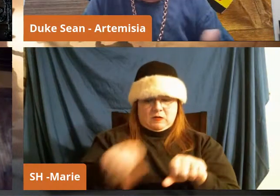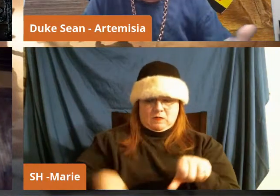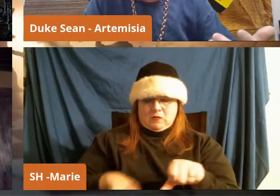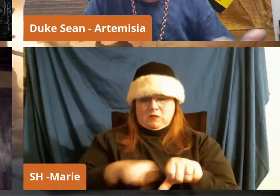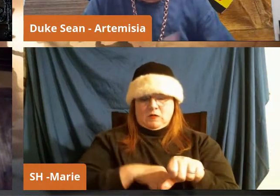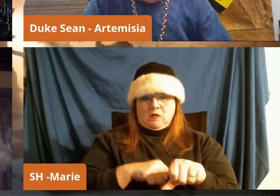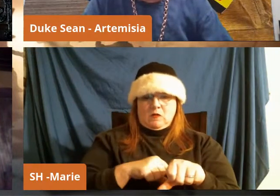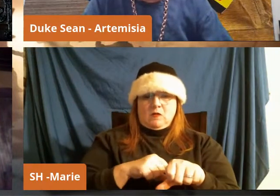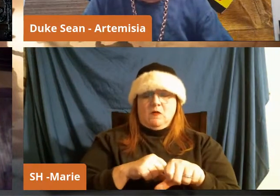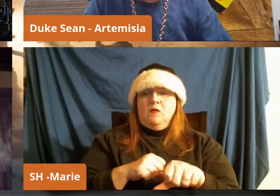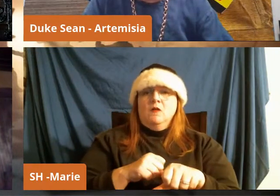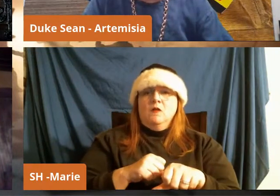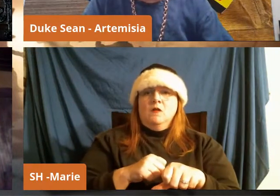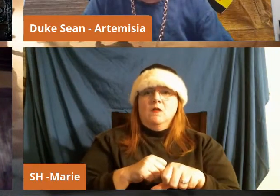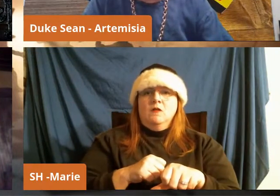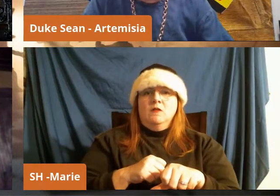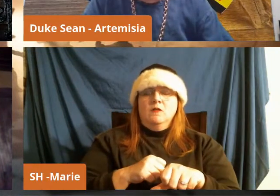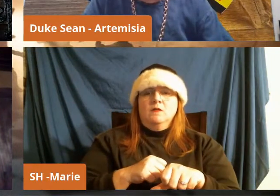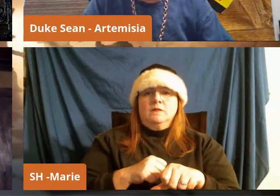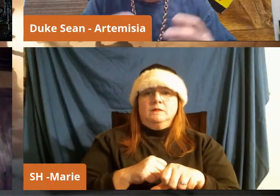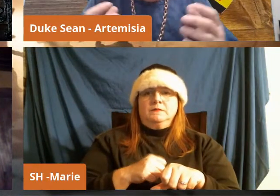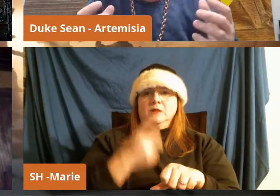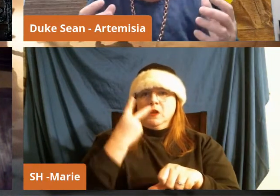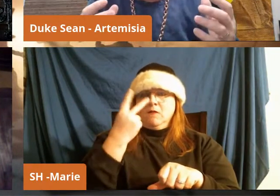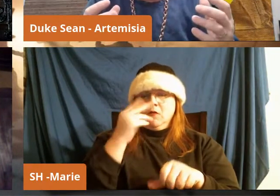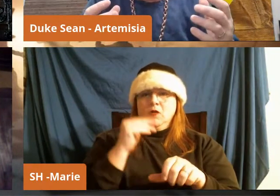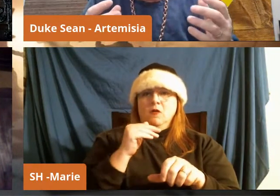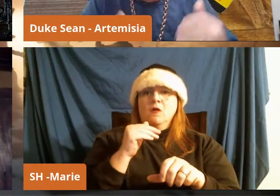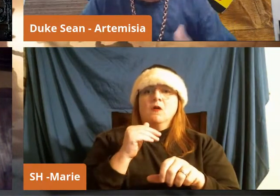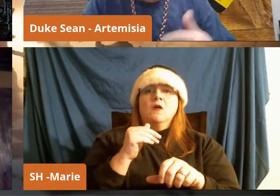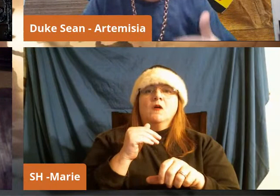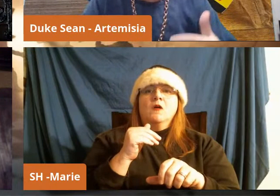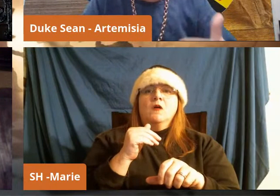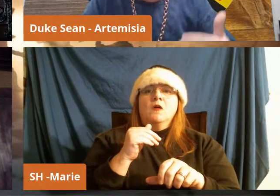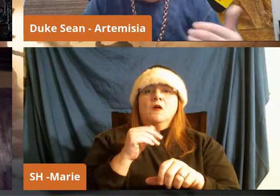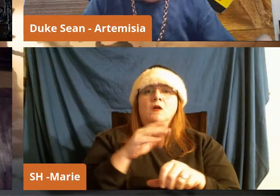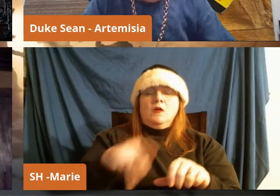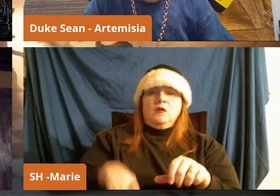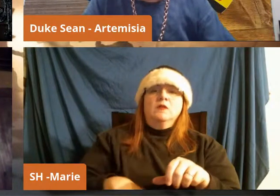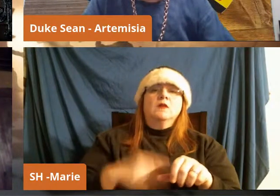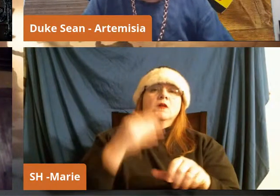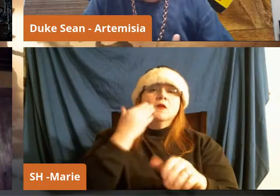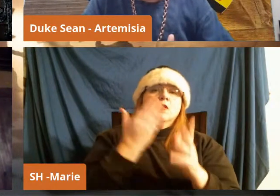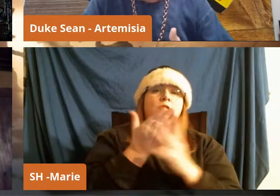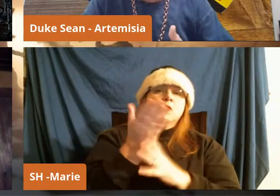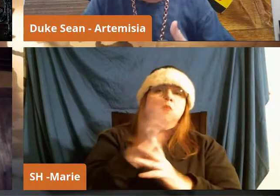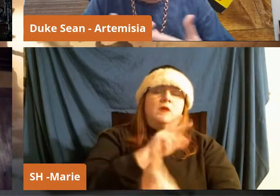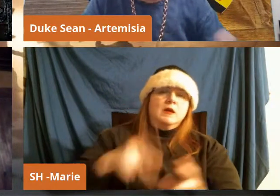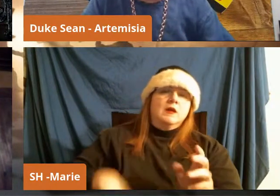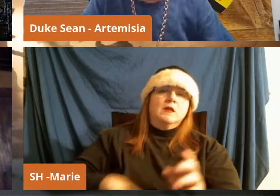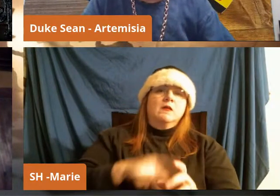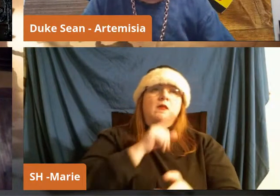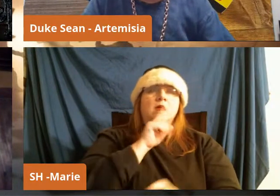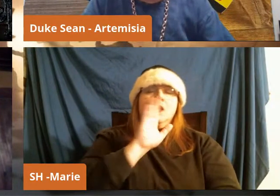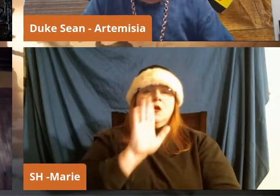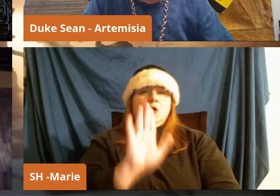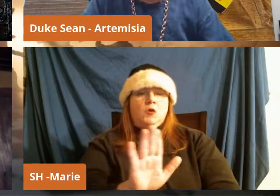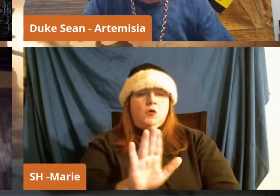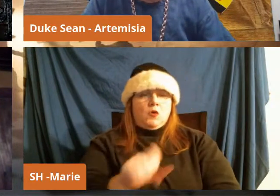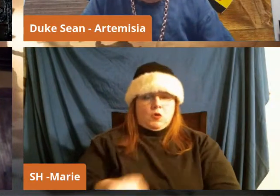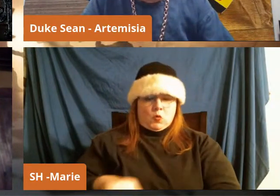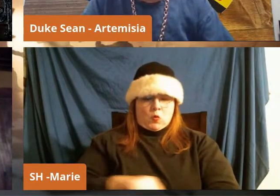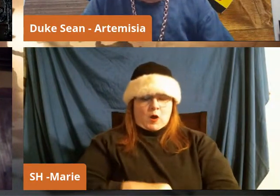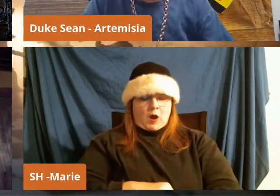any dependents or somebody that looks to you for guidance. There are knights that throughout the kingdom that your